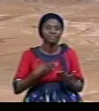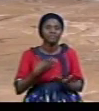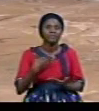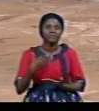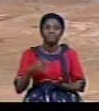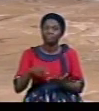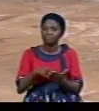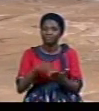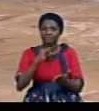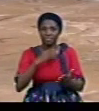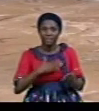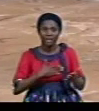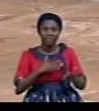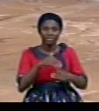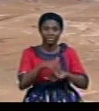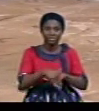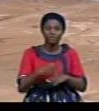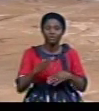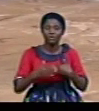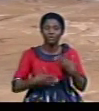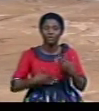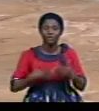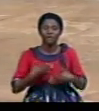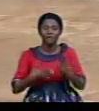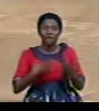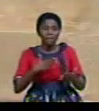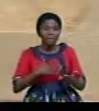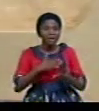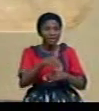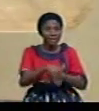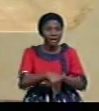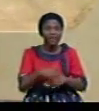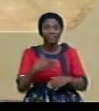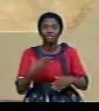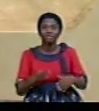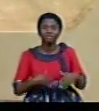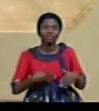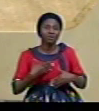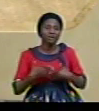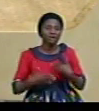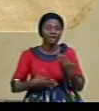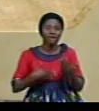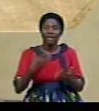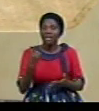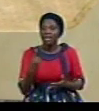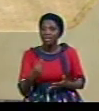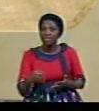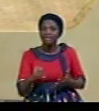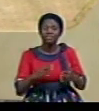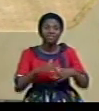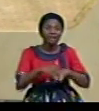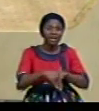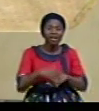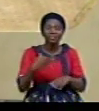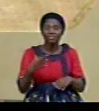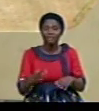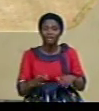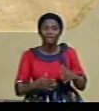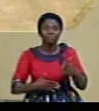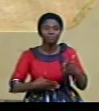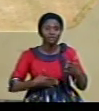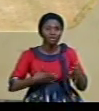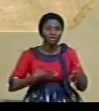this is my Knights Of Joy the Night of Joy and